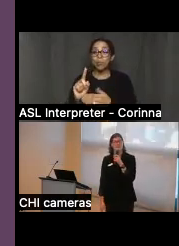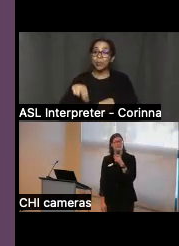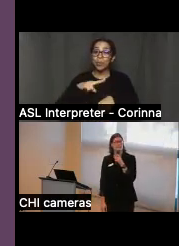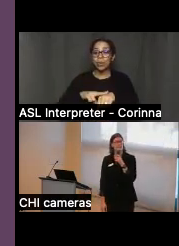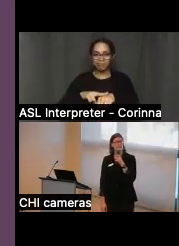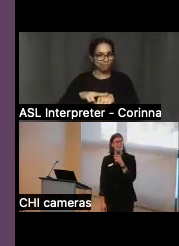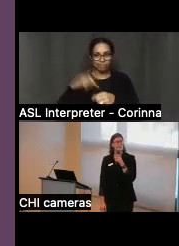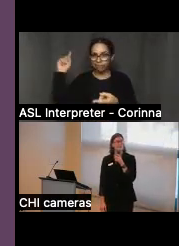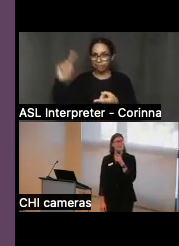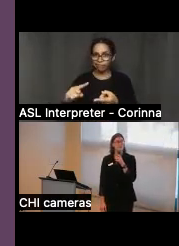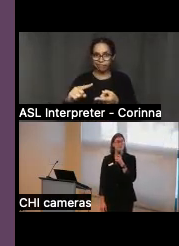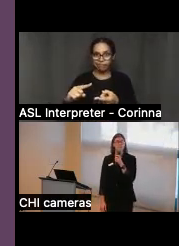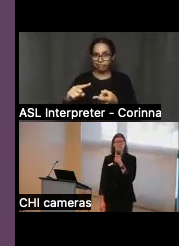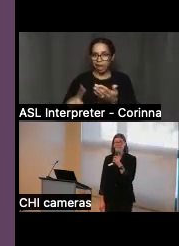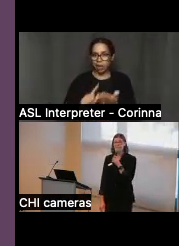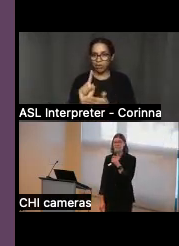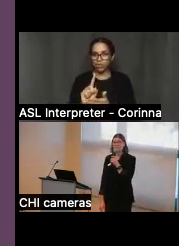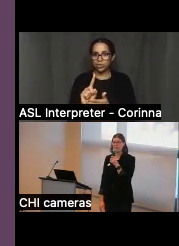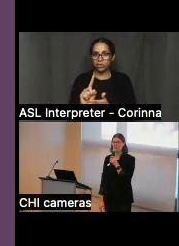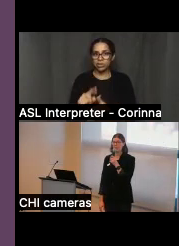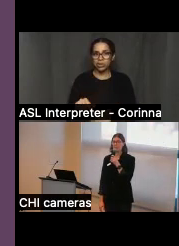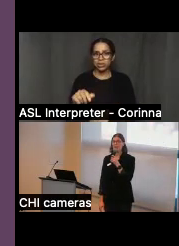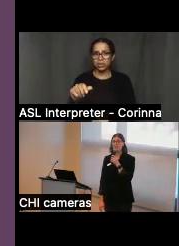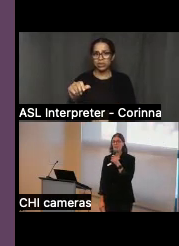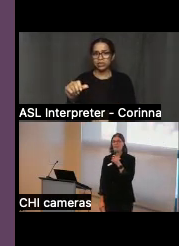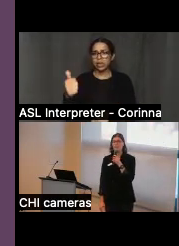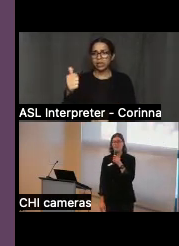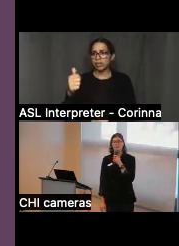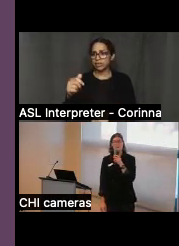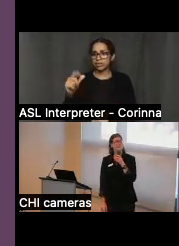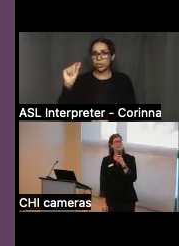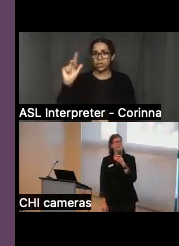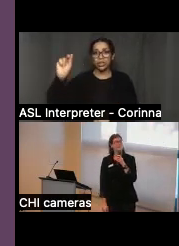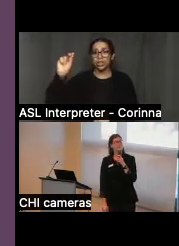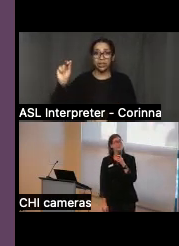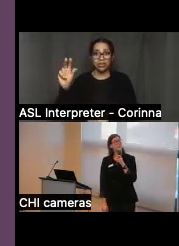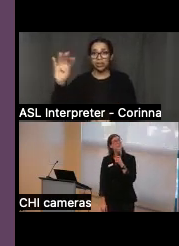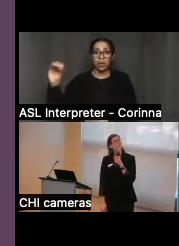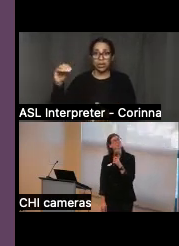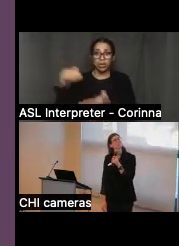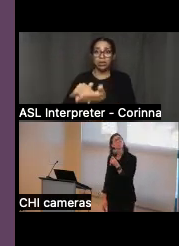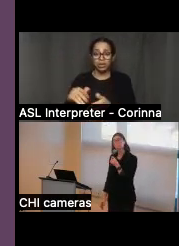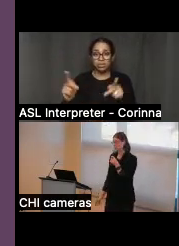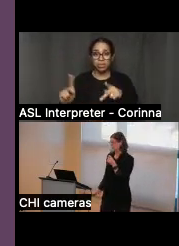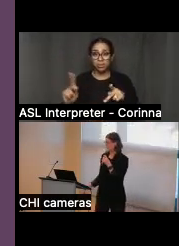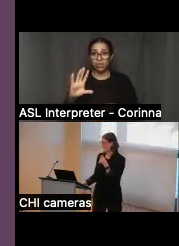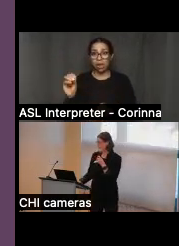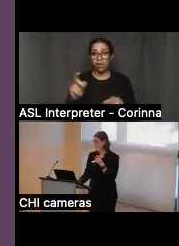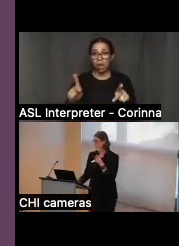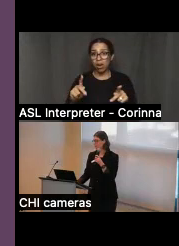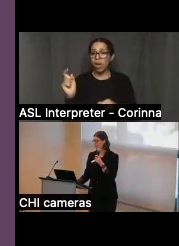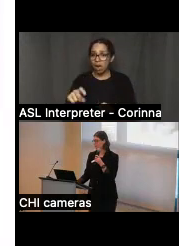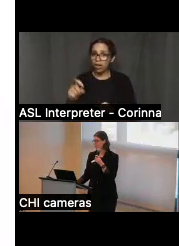thousands of Coloradans who were financially impacted because of their long COVID symptoms.